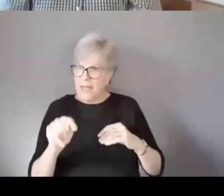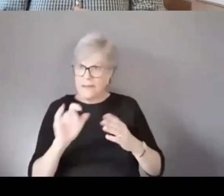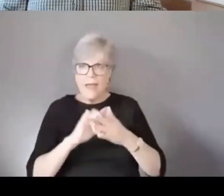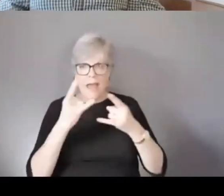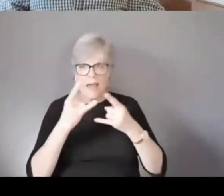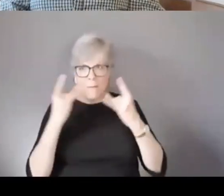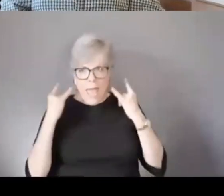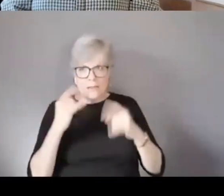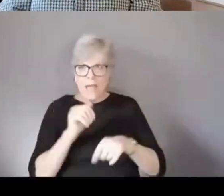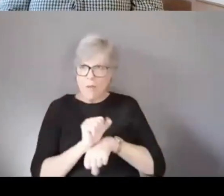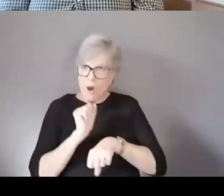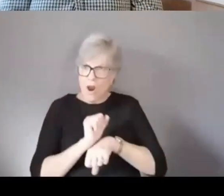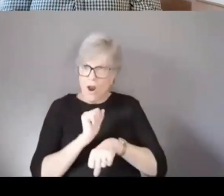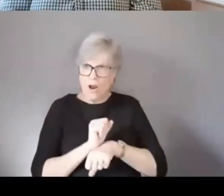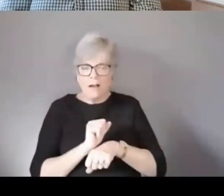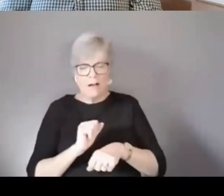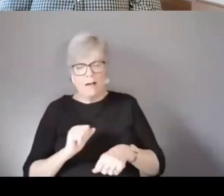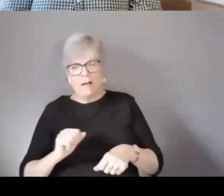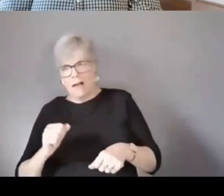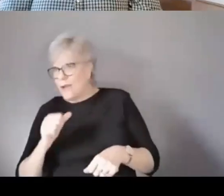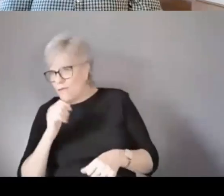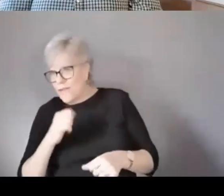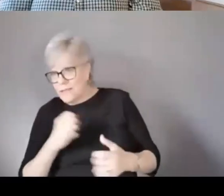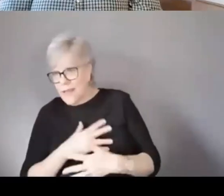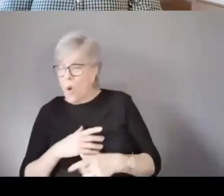you feel really worried about what's going to happen.